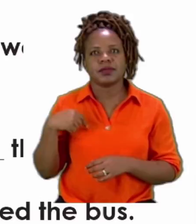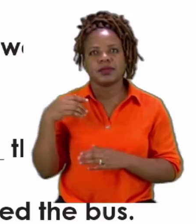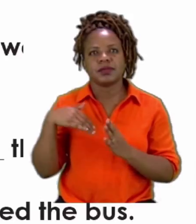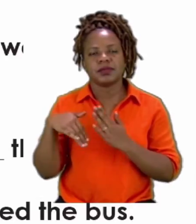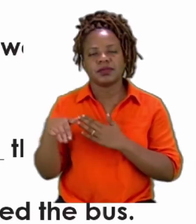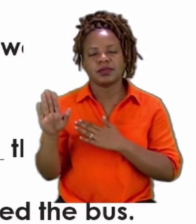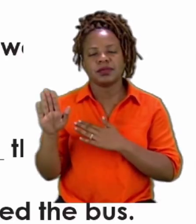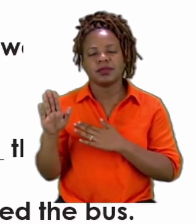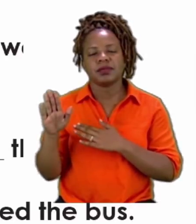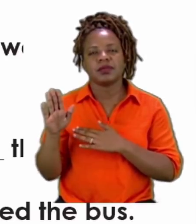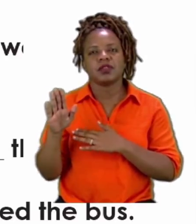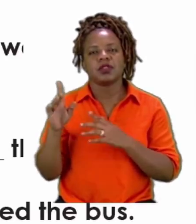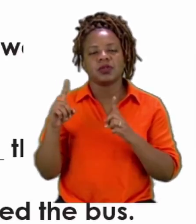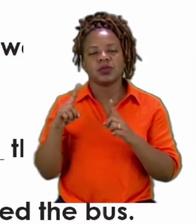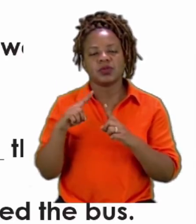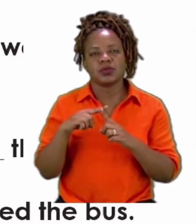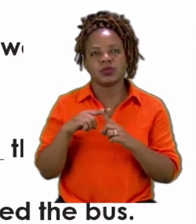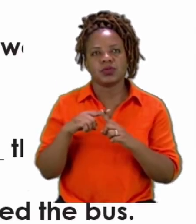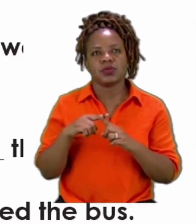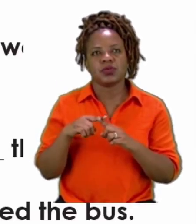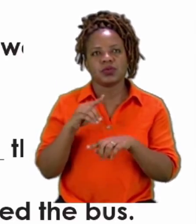Do we use the word because?